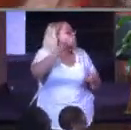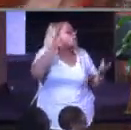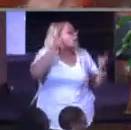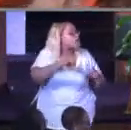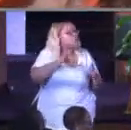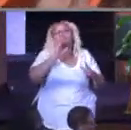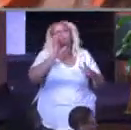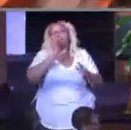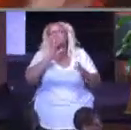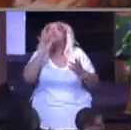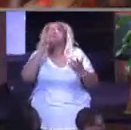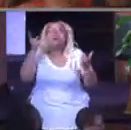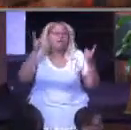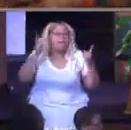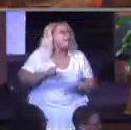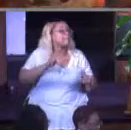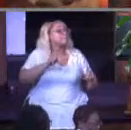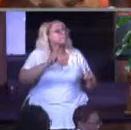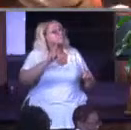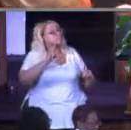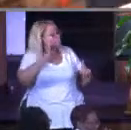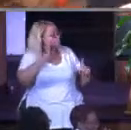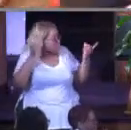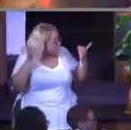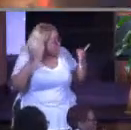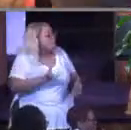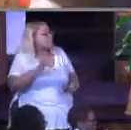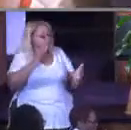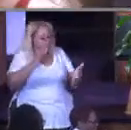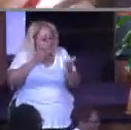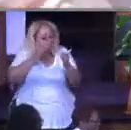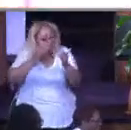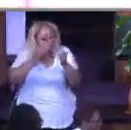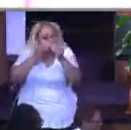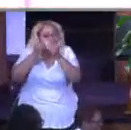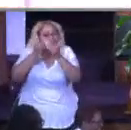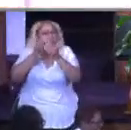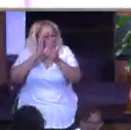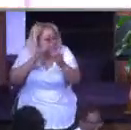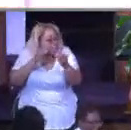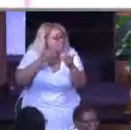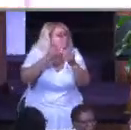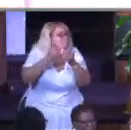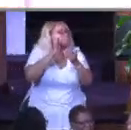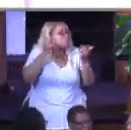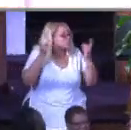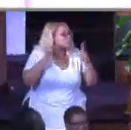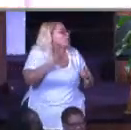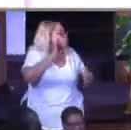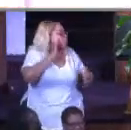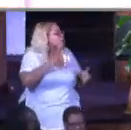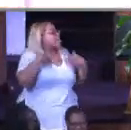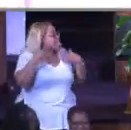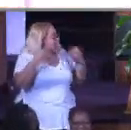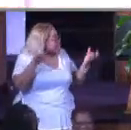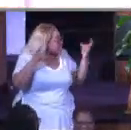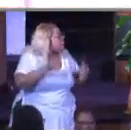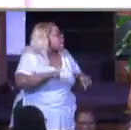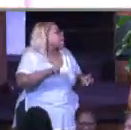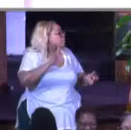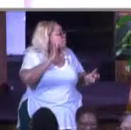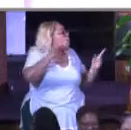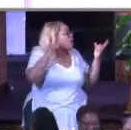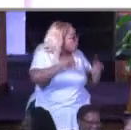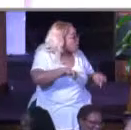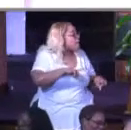matter of time. Those tongues are coming. It's just a matter of time. The prophecy's coming. It's just a matter of time. The interpretation's coming. It's just a matter of time. Healing is coming.